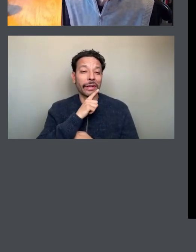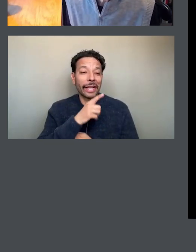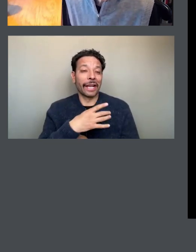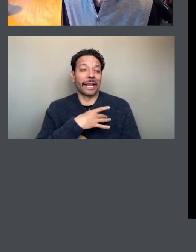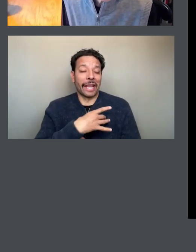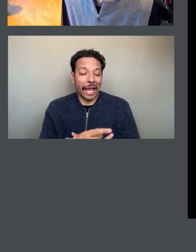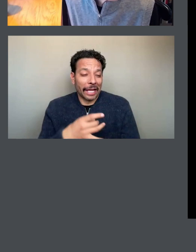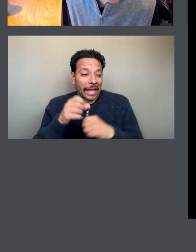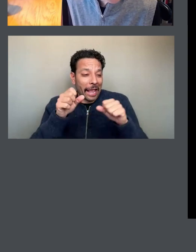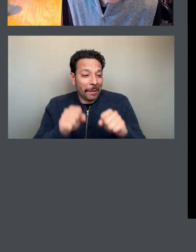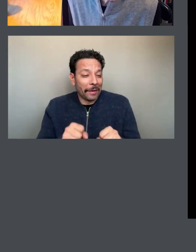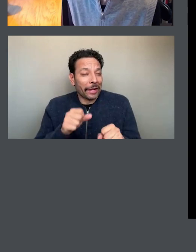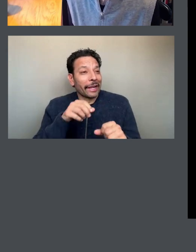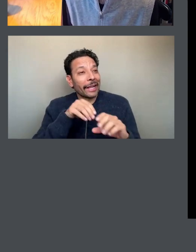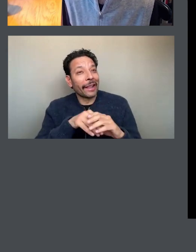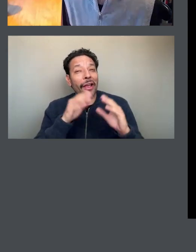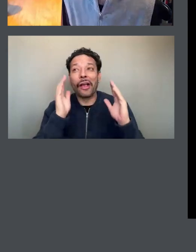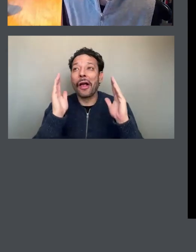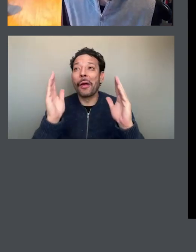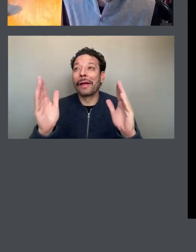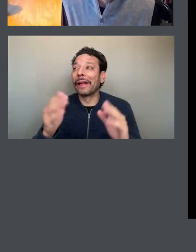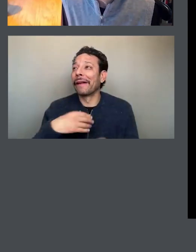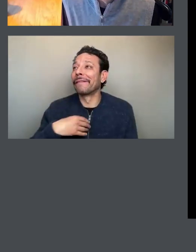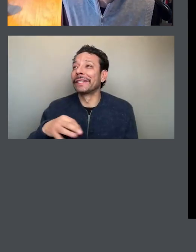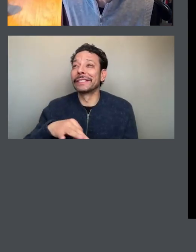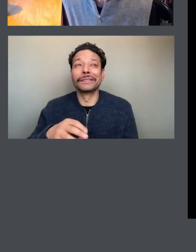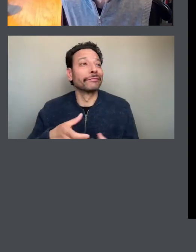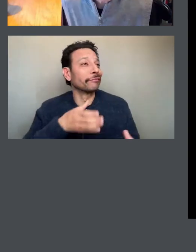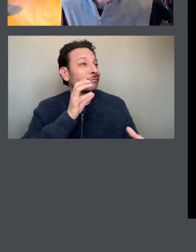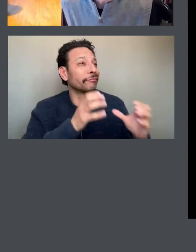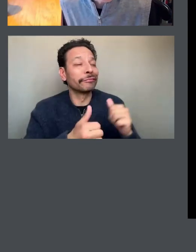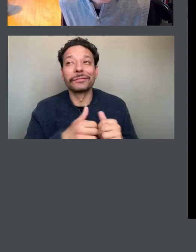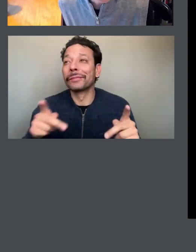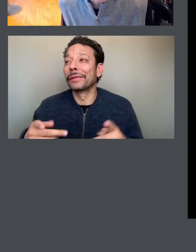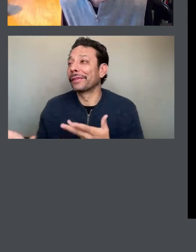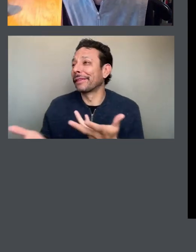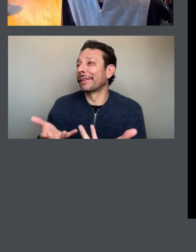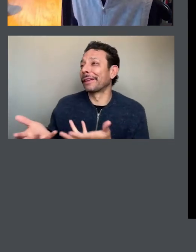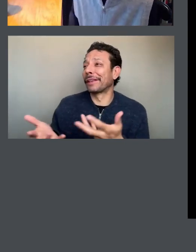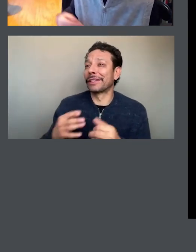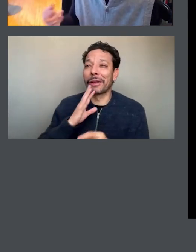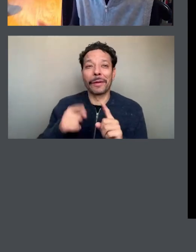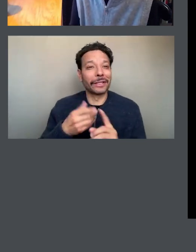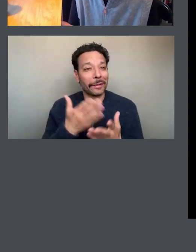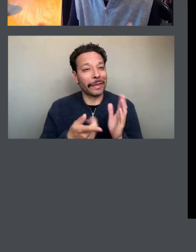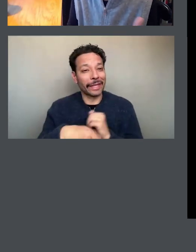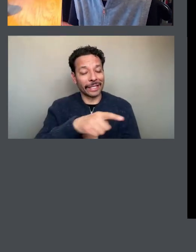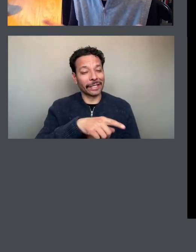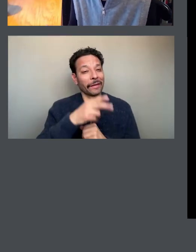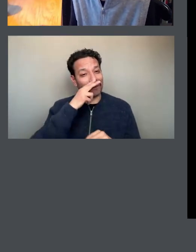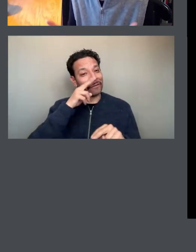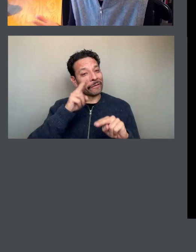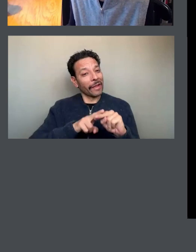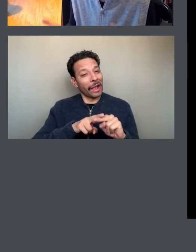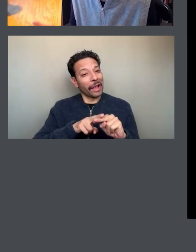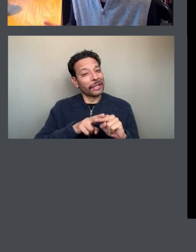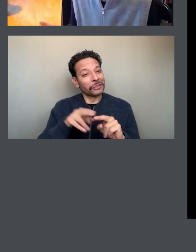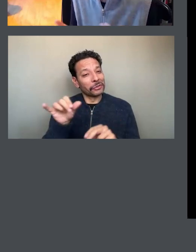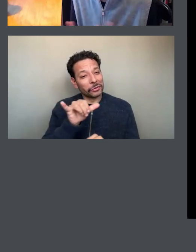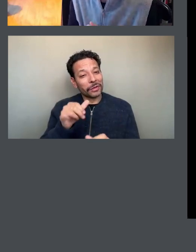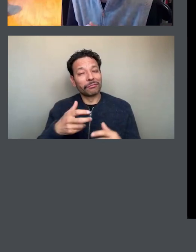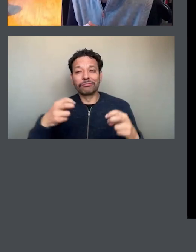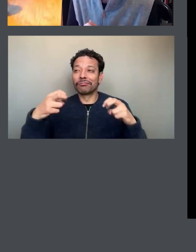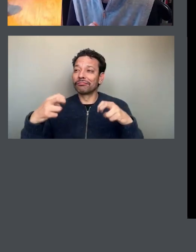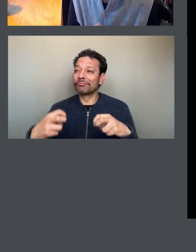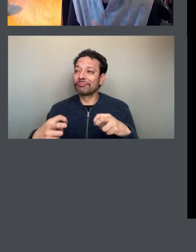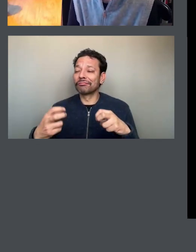been able to go out in the hallway and have a cup of tea with people and talk about some of this, because it's also fun to sit and talk about